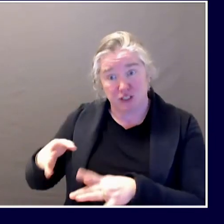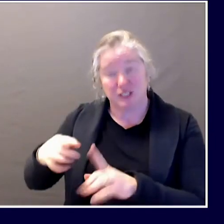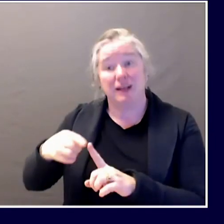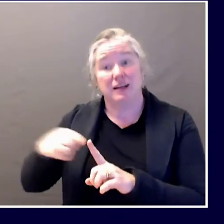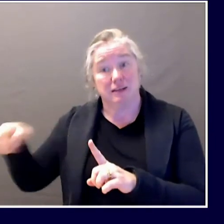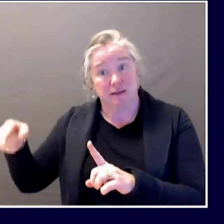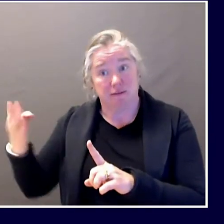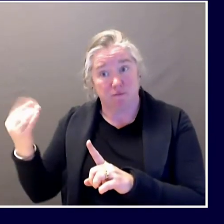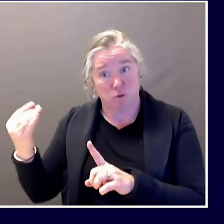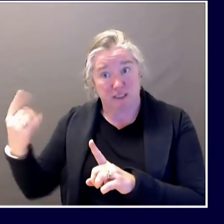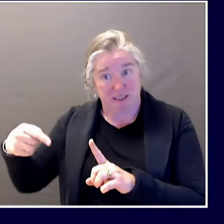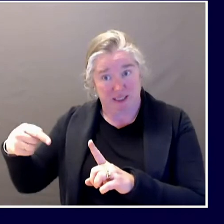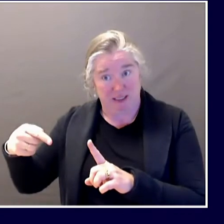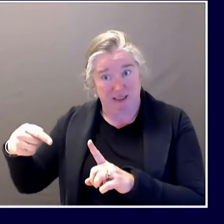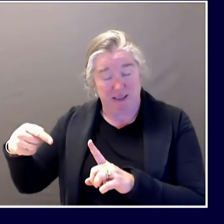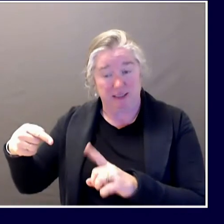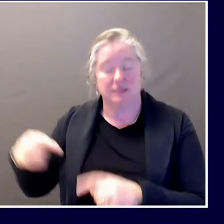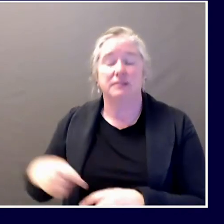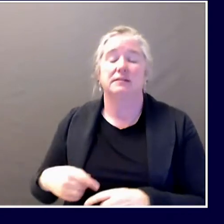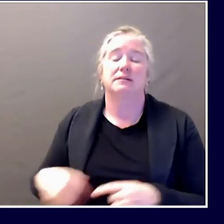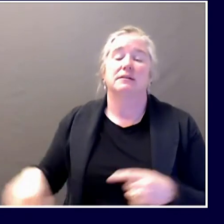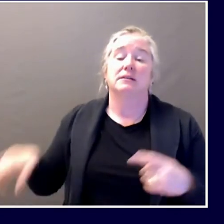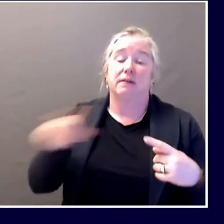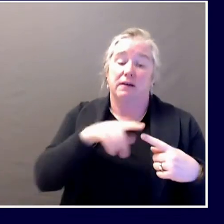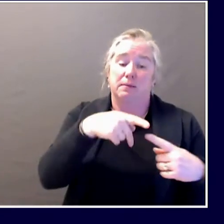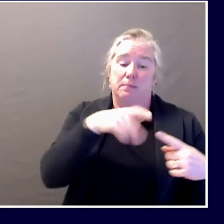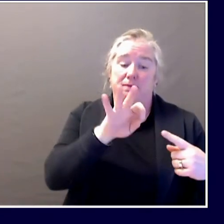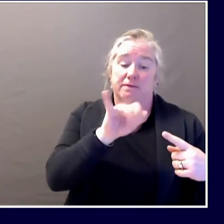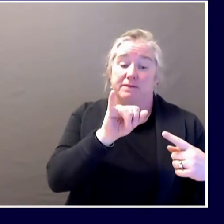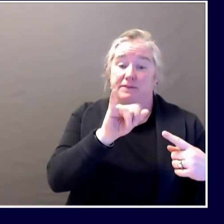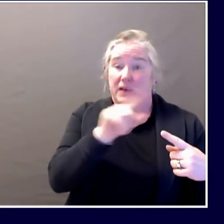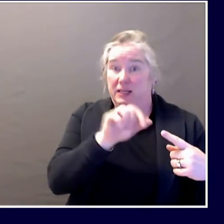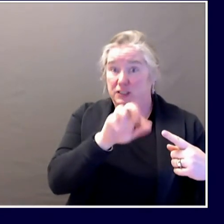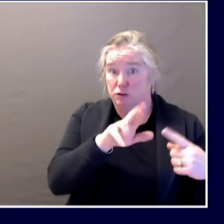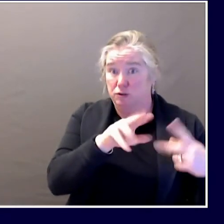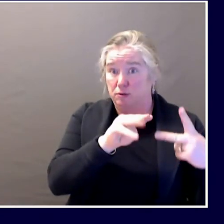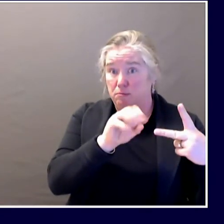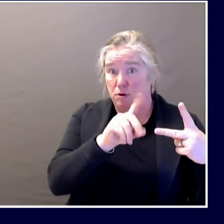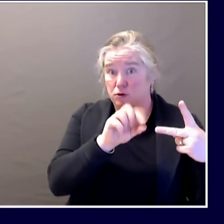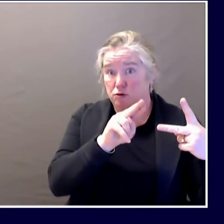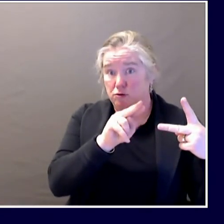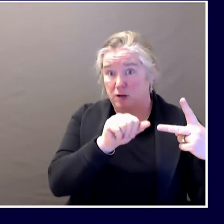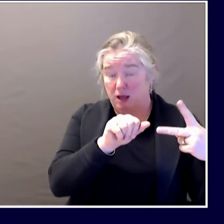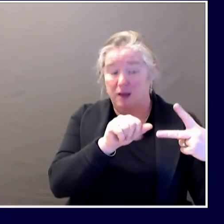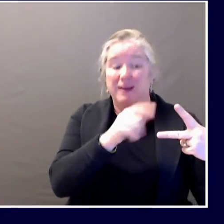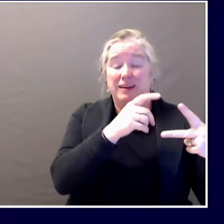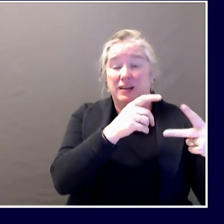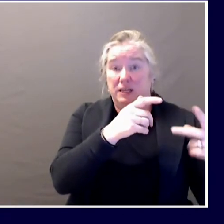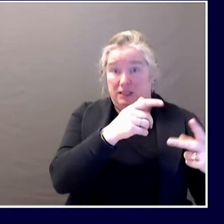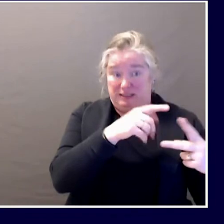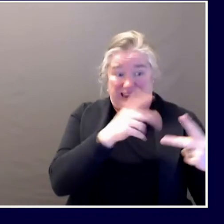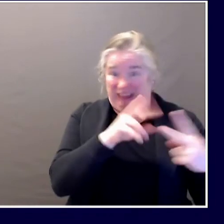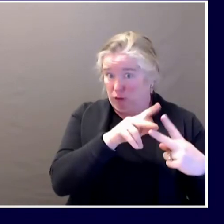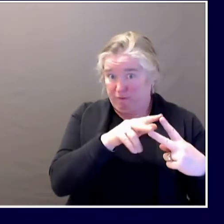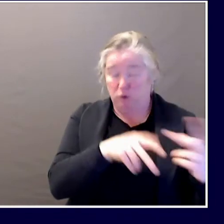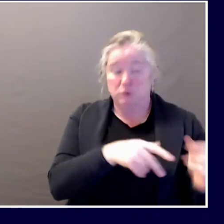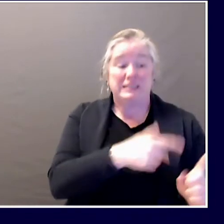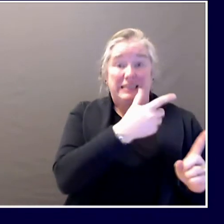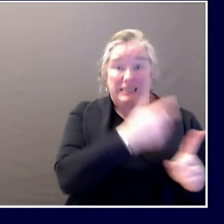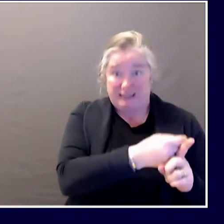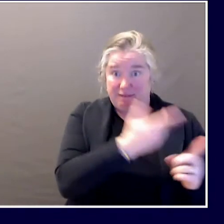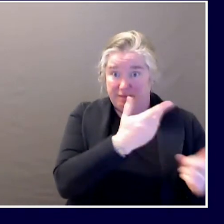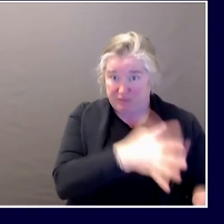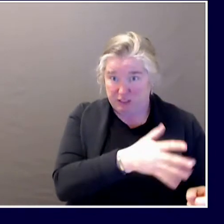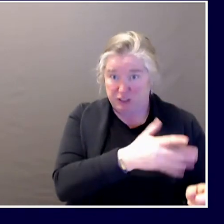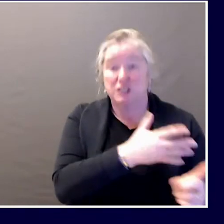only shot. If you're getting the Pfizer or Moderna shots, that's 14 days after your second shot.